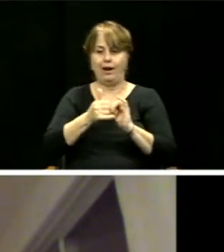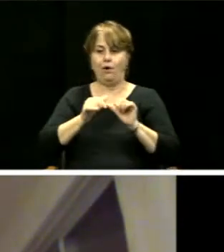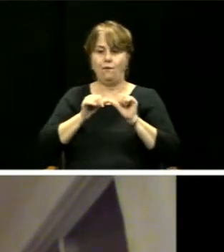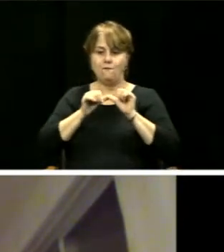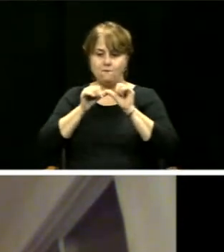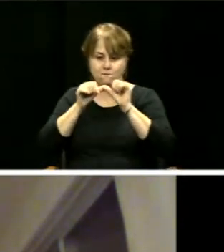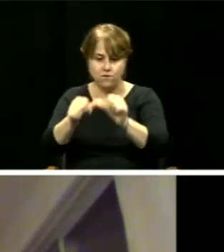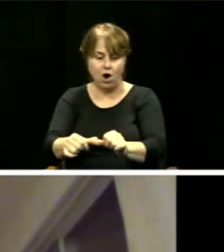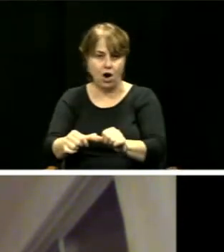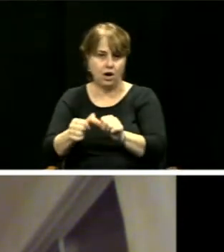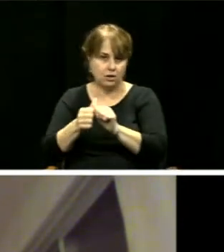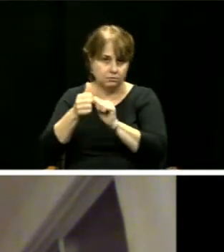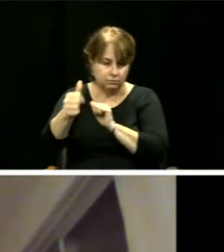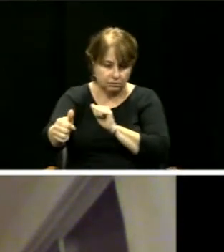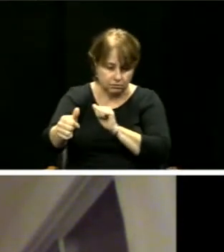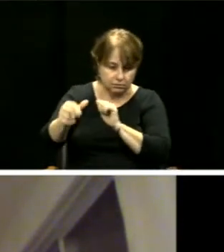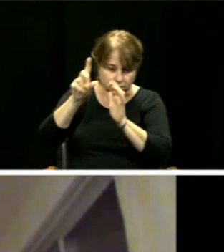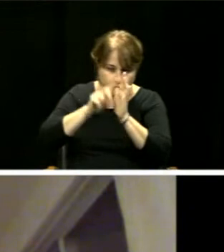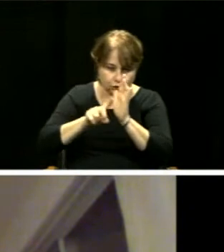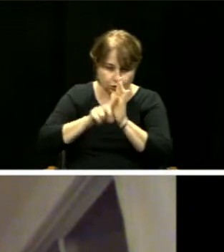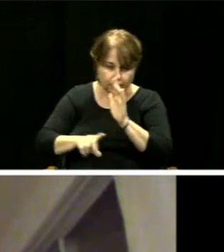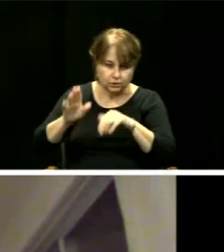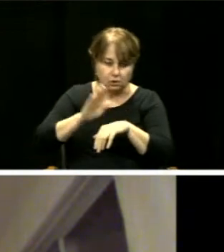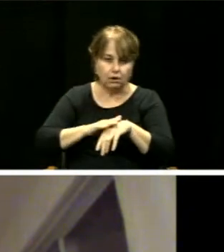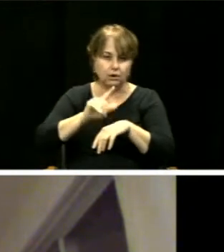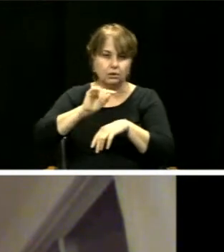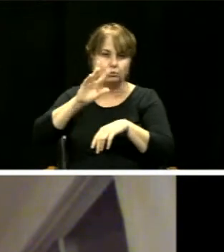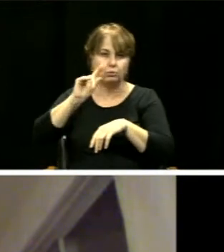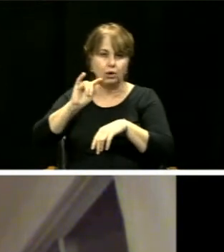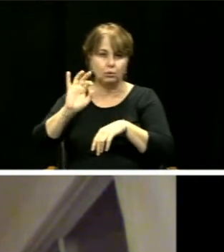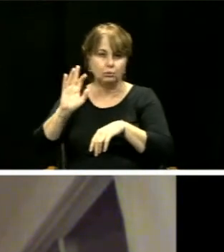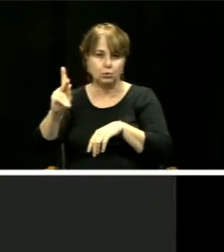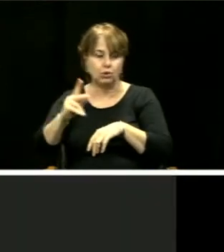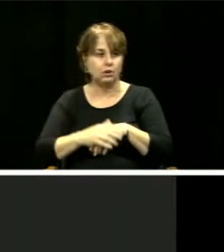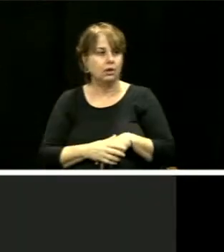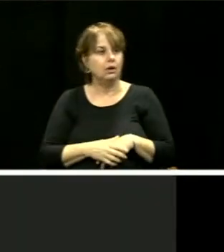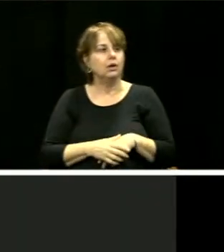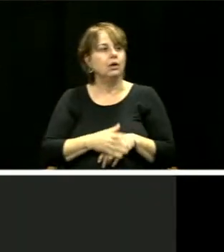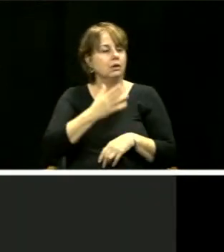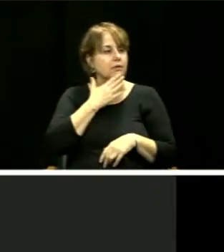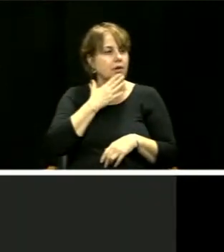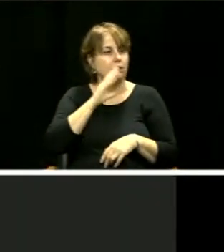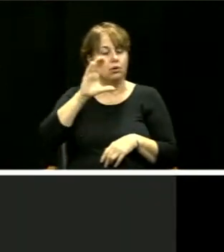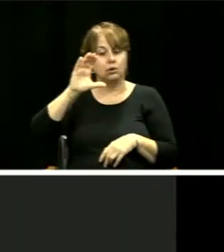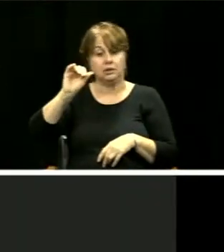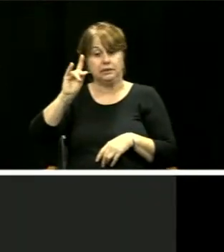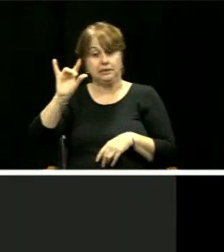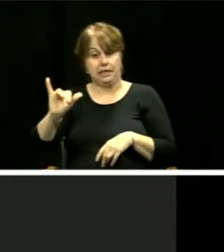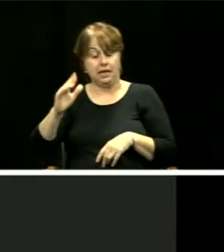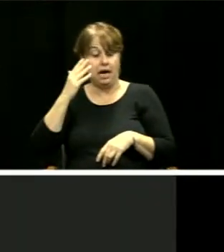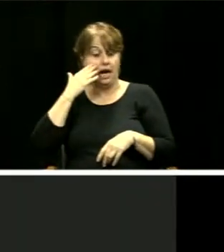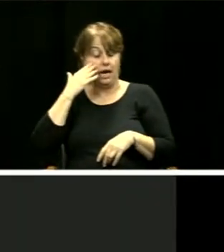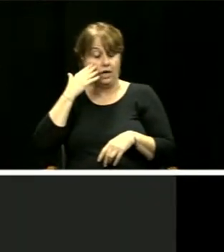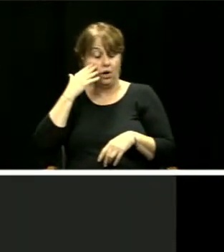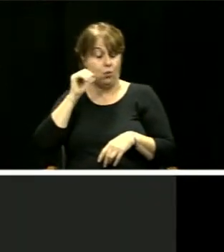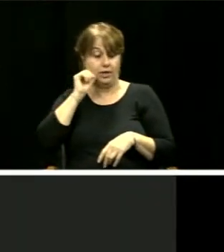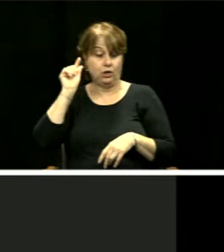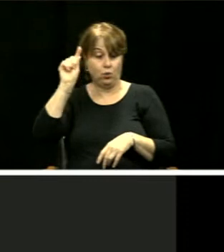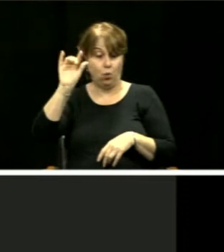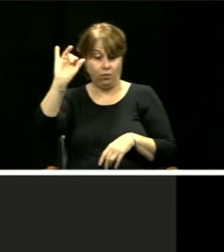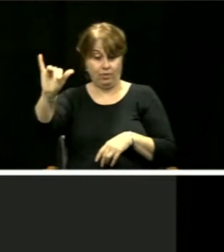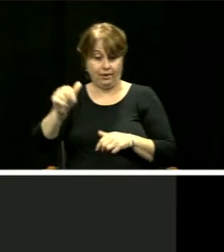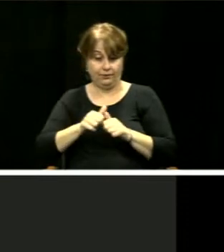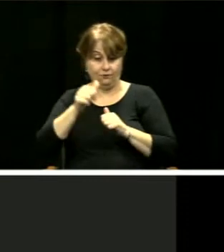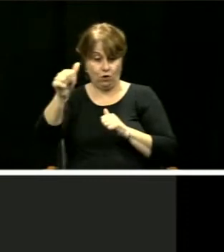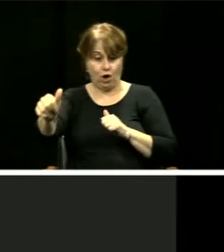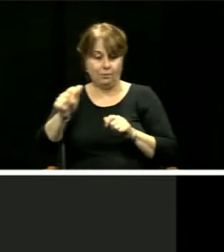Trout Brook they looked at. Okay, all right, thank you. I Do you do know, not Cindy, believe or- it went that far, but I have to look at their modeling